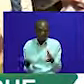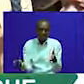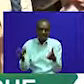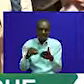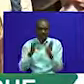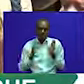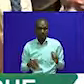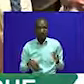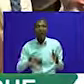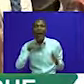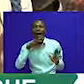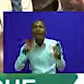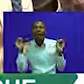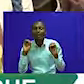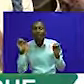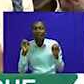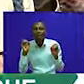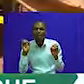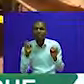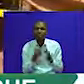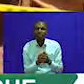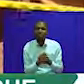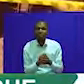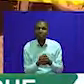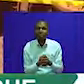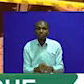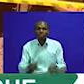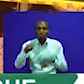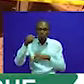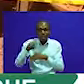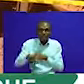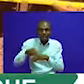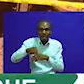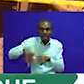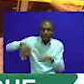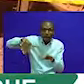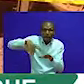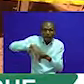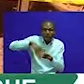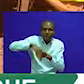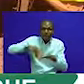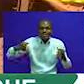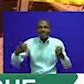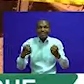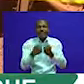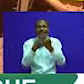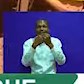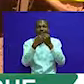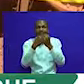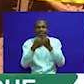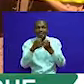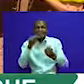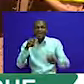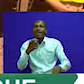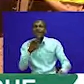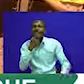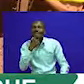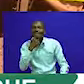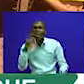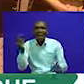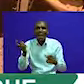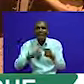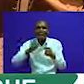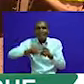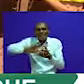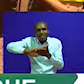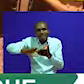life in this incident. Rero abatani abanene bimbasukano kurwa sorgo ngorwa nyanza na bali bechipara mbaikirana